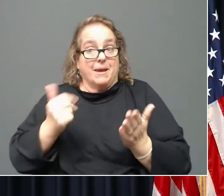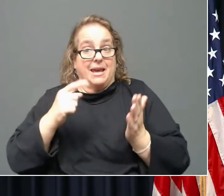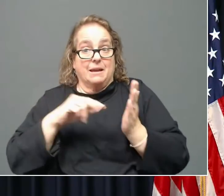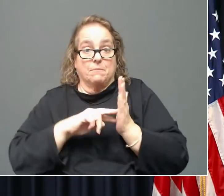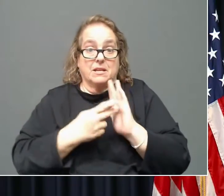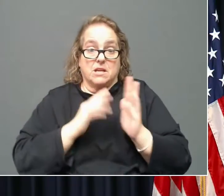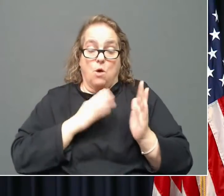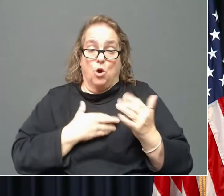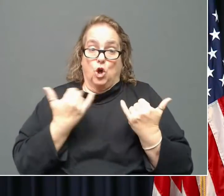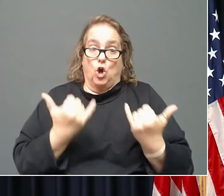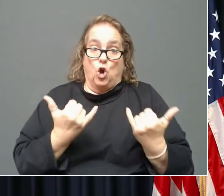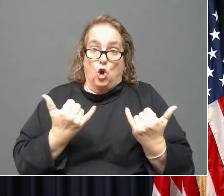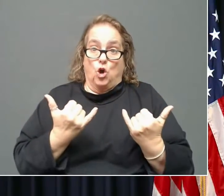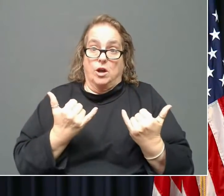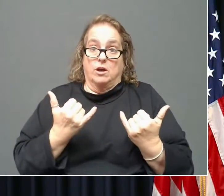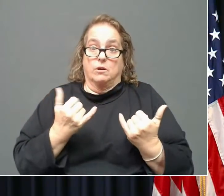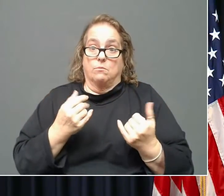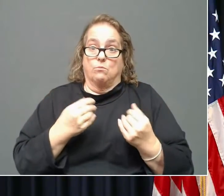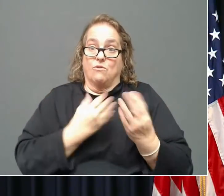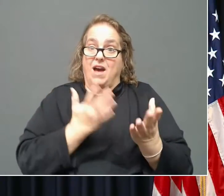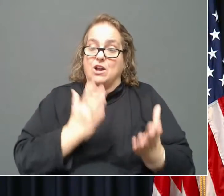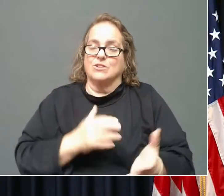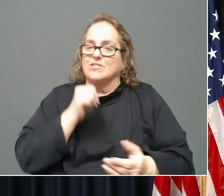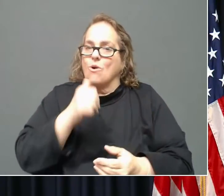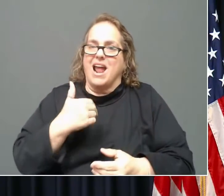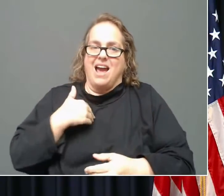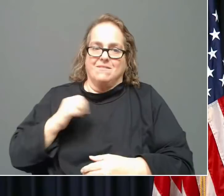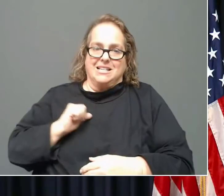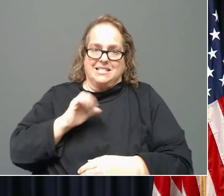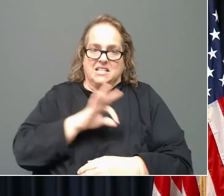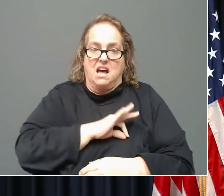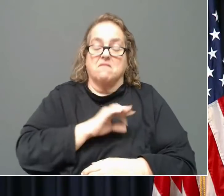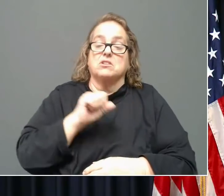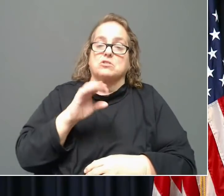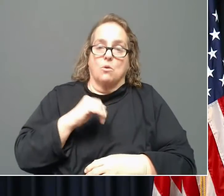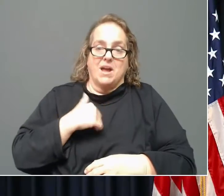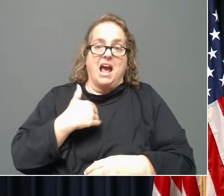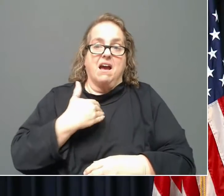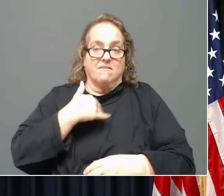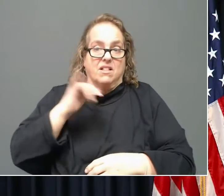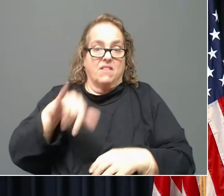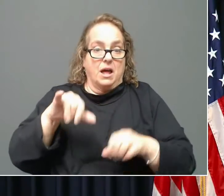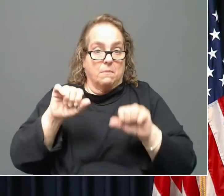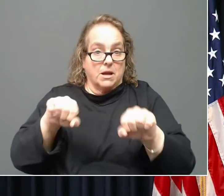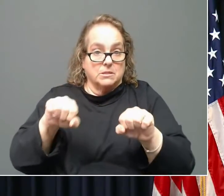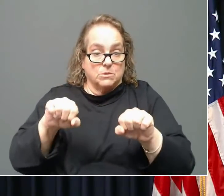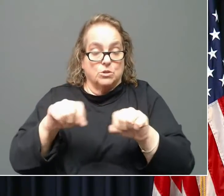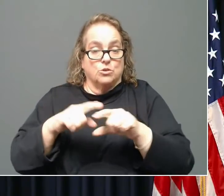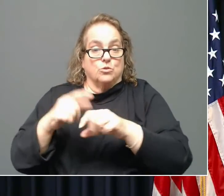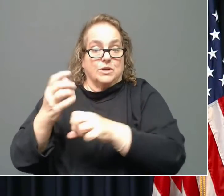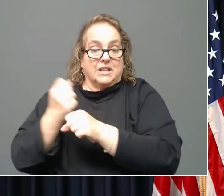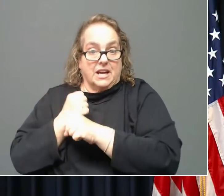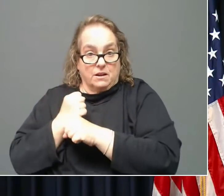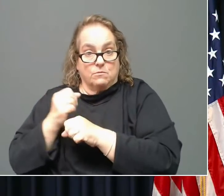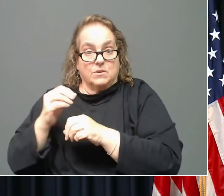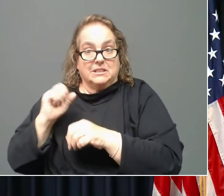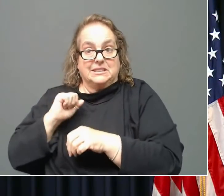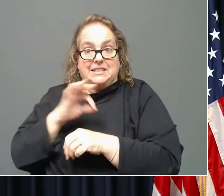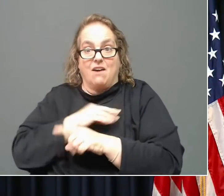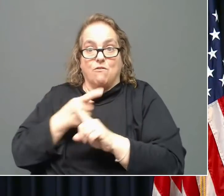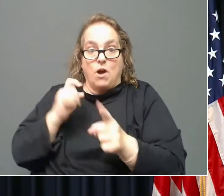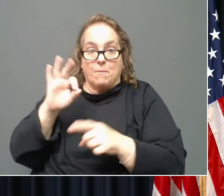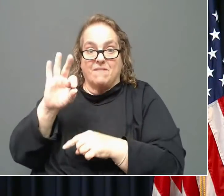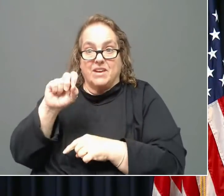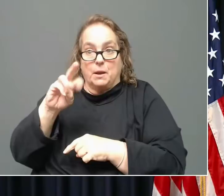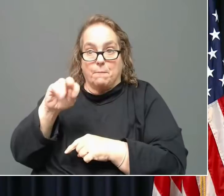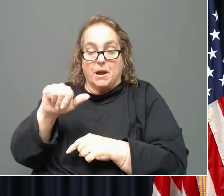necessary to increase. So we have that possibility available and open. We have a lot of other healthcare providers that are out there that we are currently working